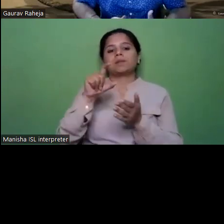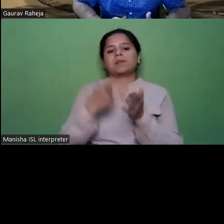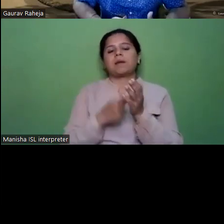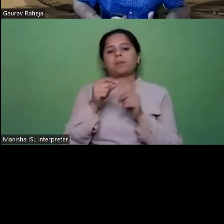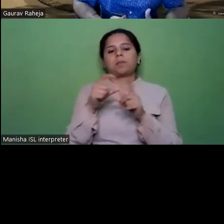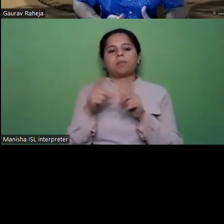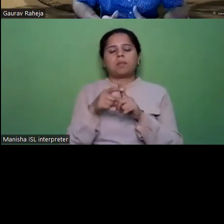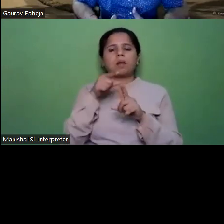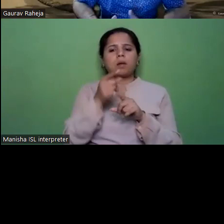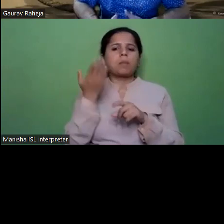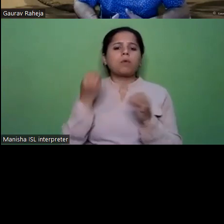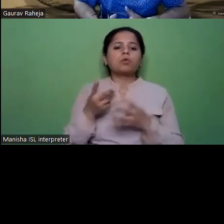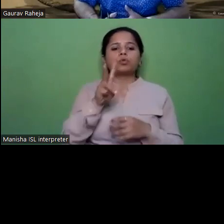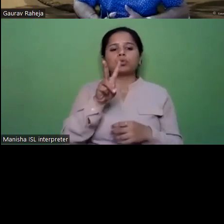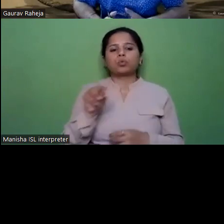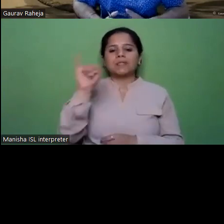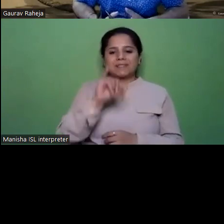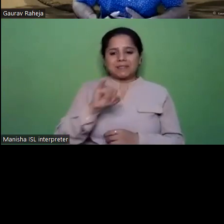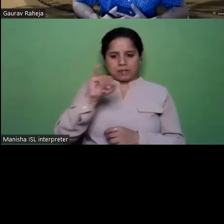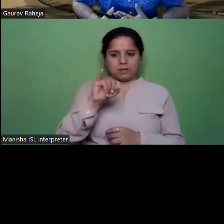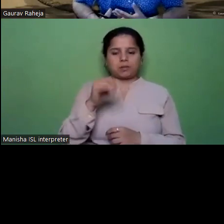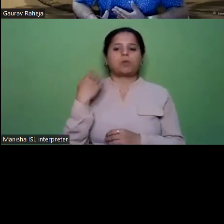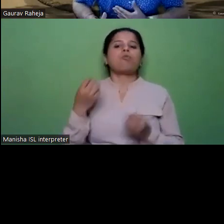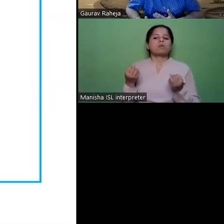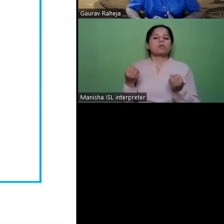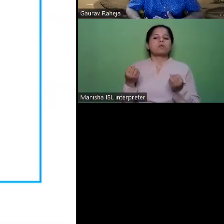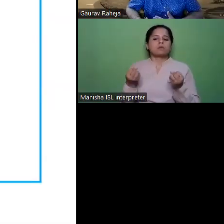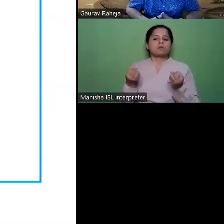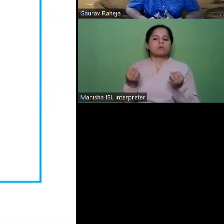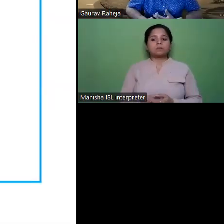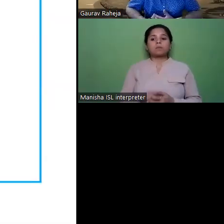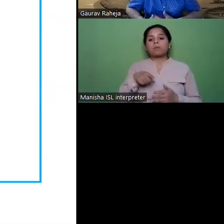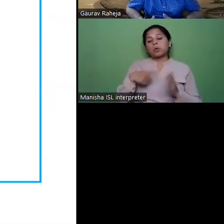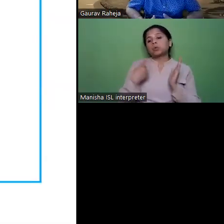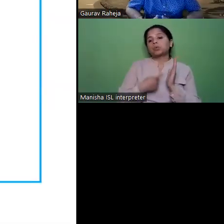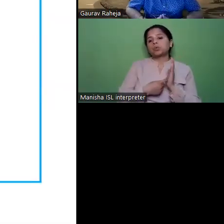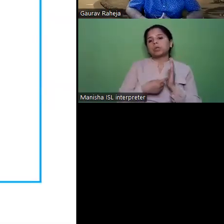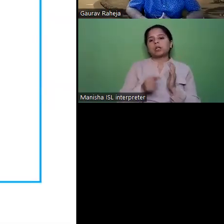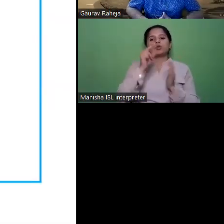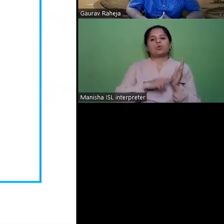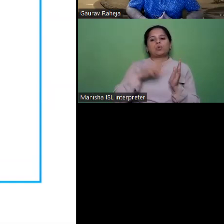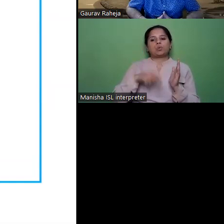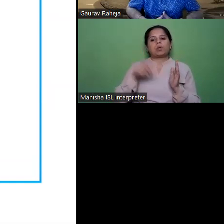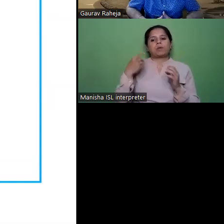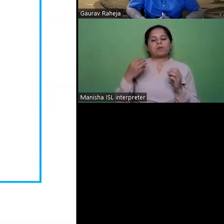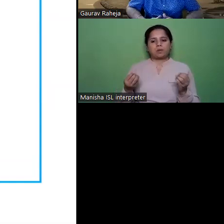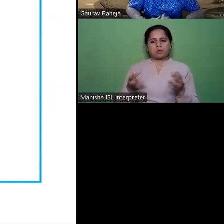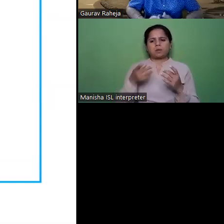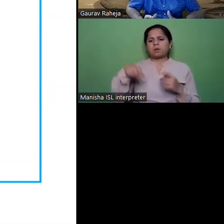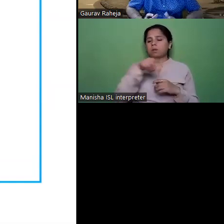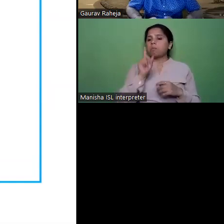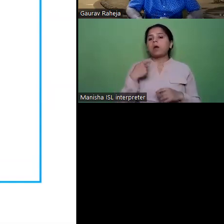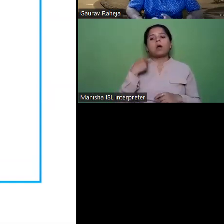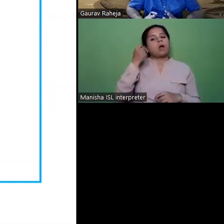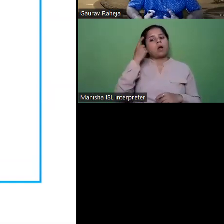which came in 2006 as a protocol by the United Nations, and you must understand